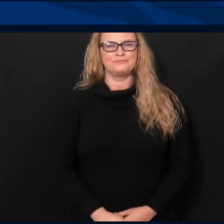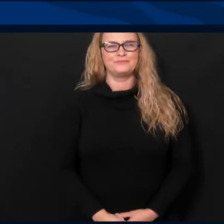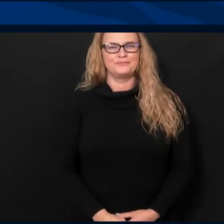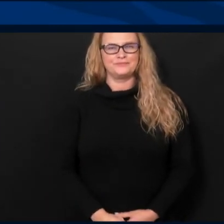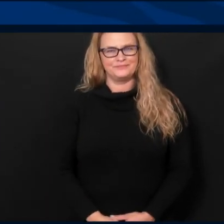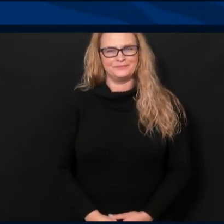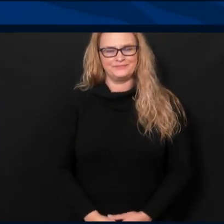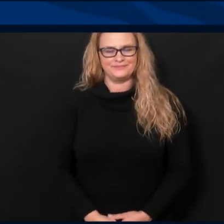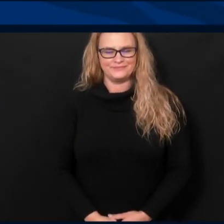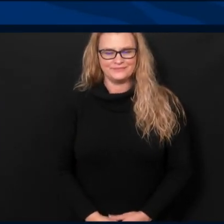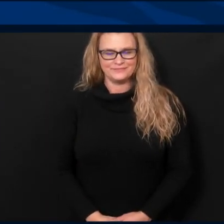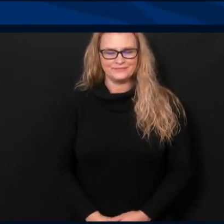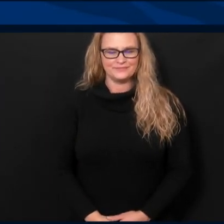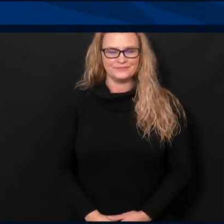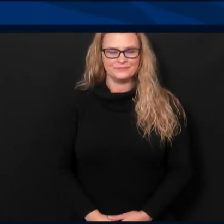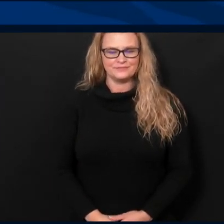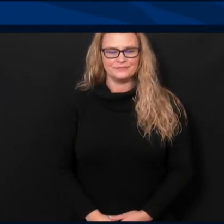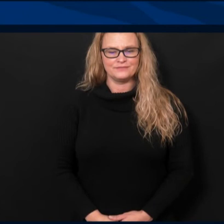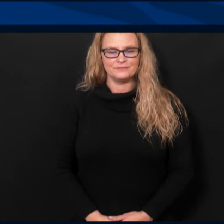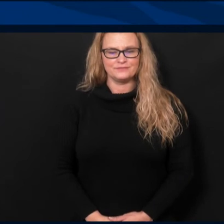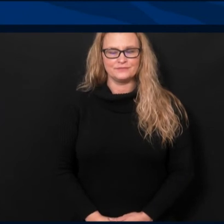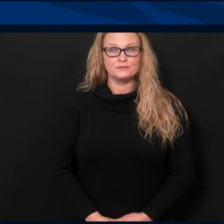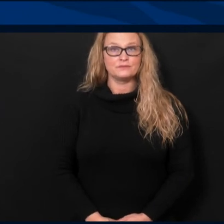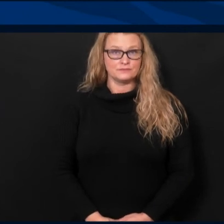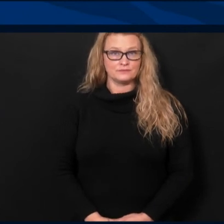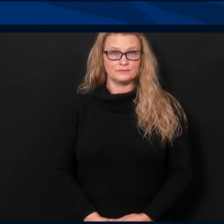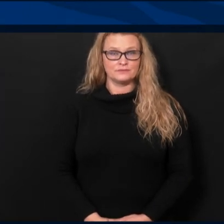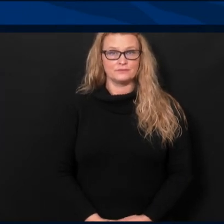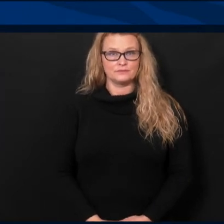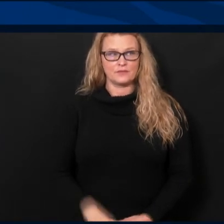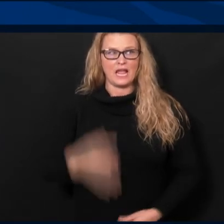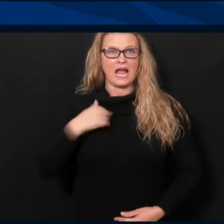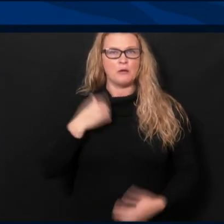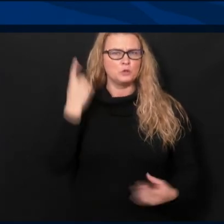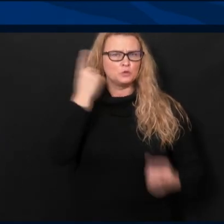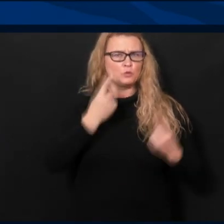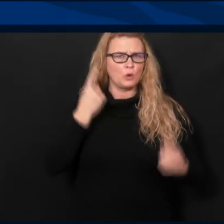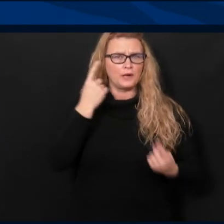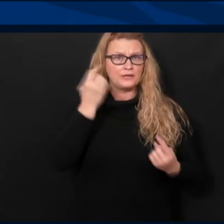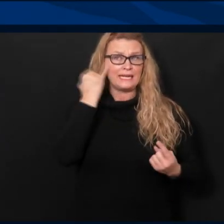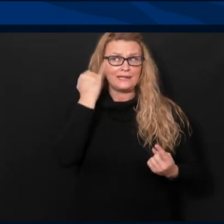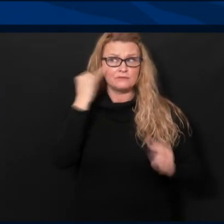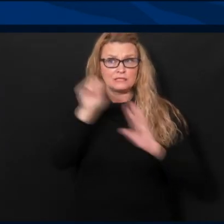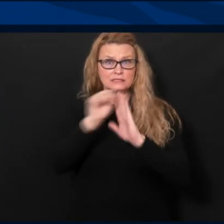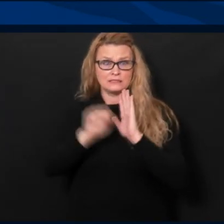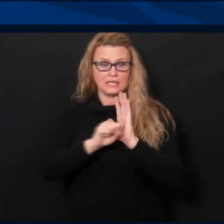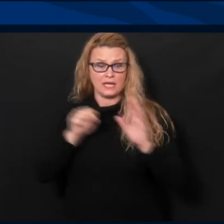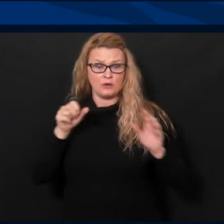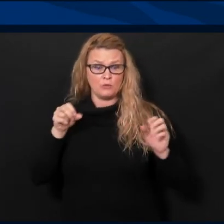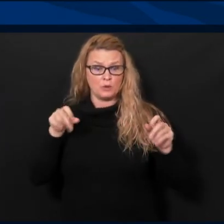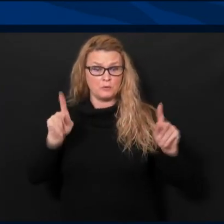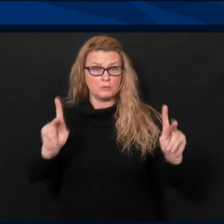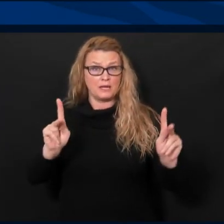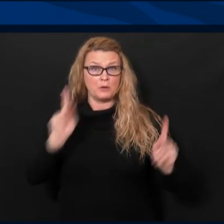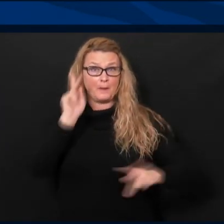Yeah, Vaccinate with the AP. Thanks. I'm wondering, will the state allow people with serious